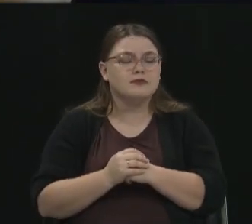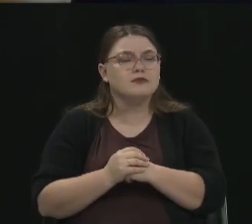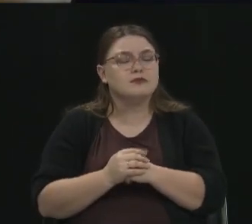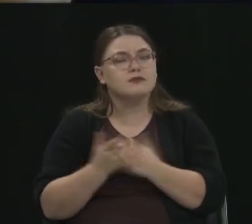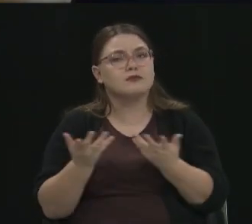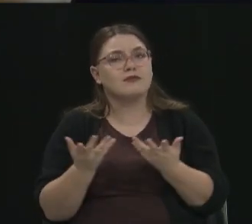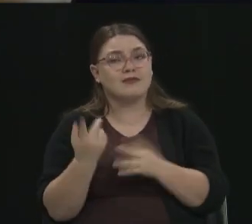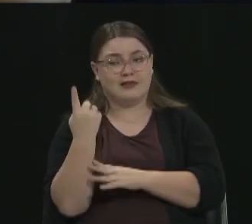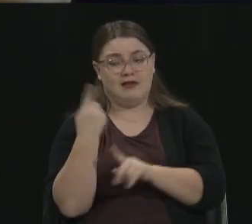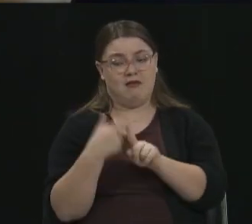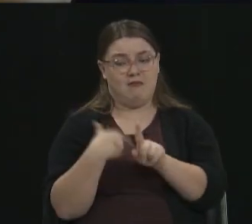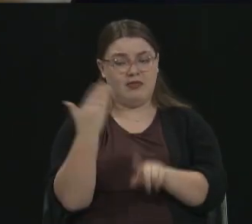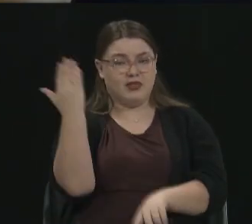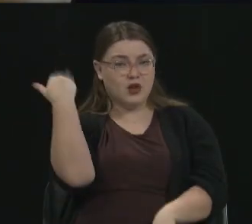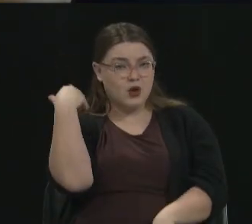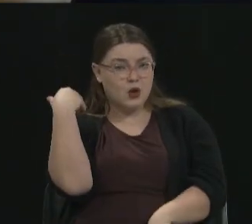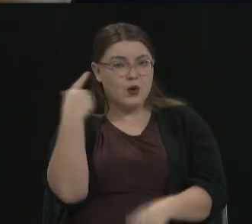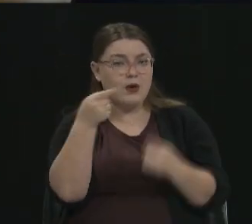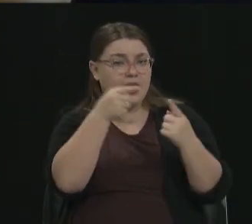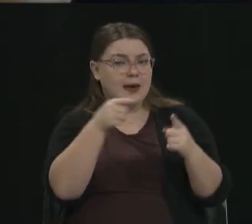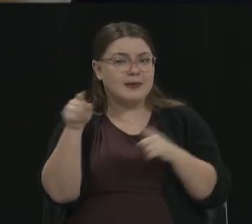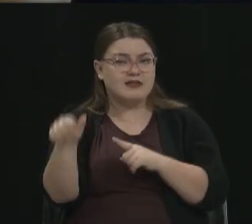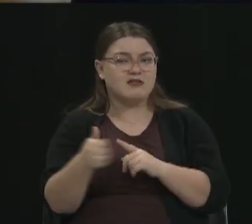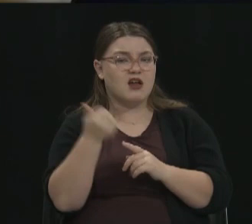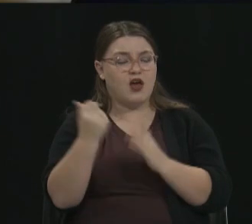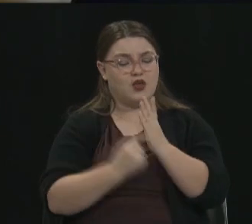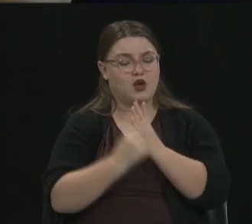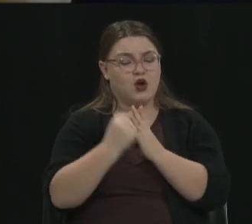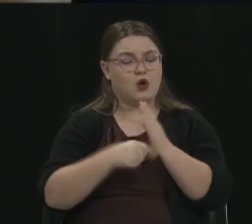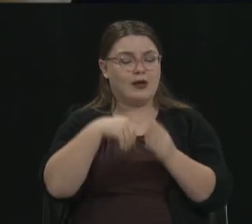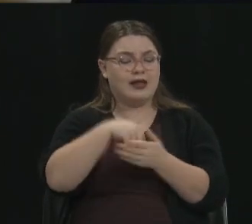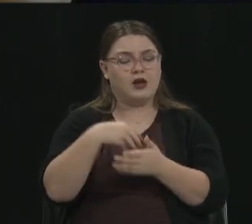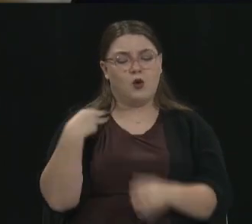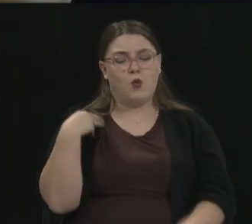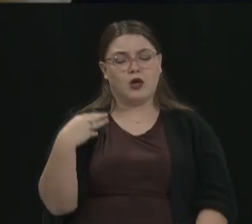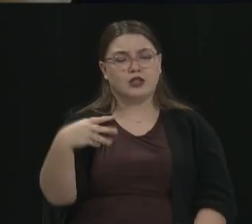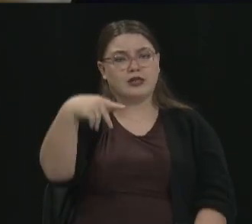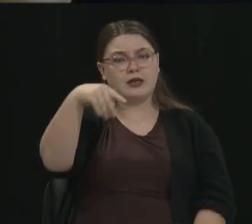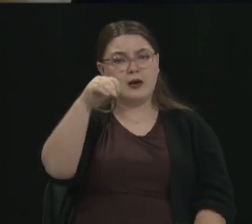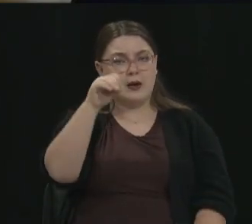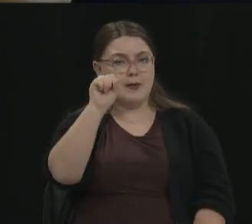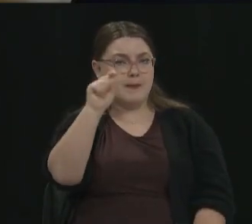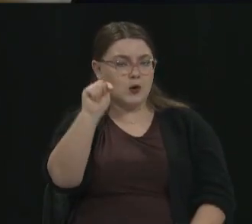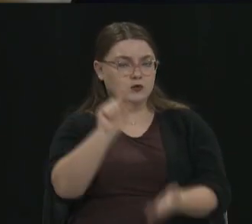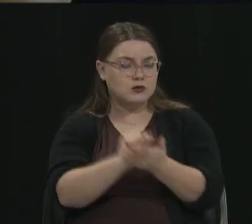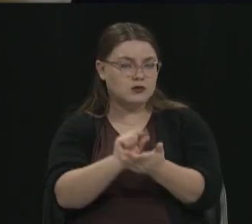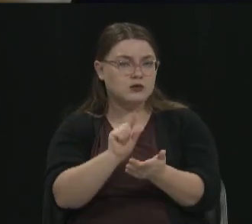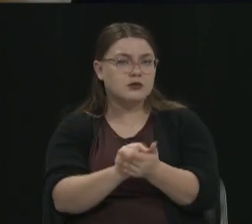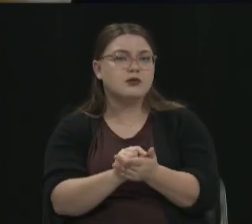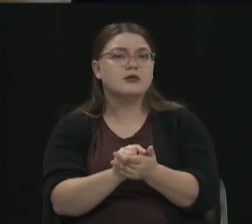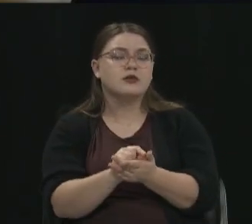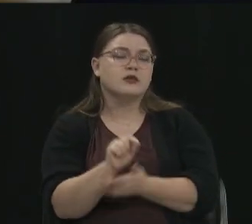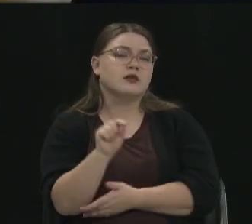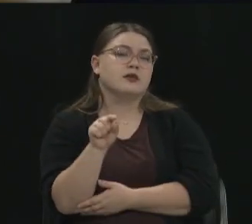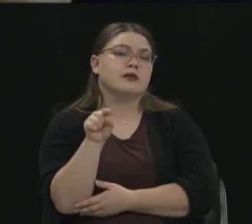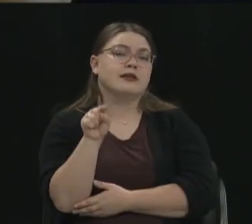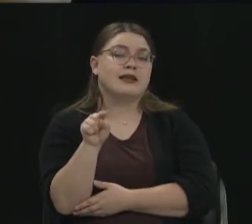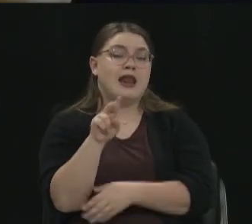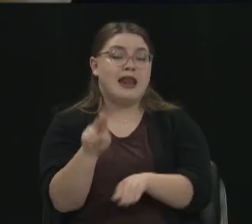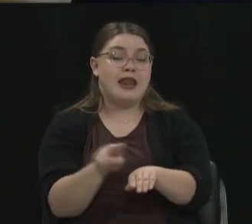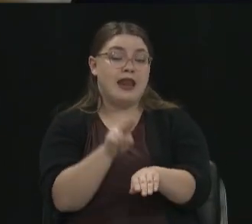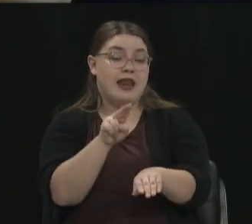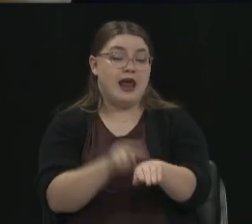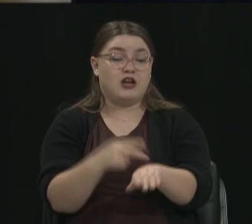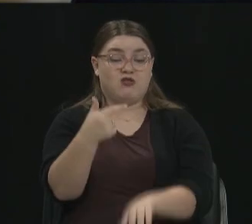month, there was a second article in the Washington Post that last month the Ohio legislature voted that natural gas is a